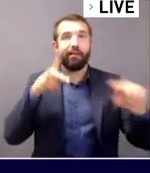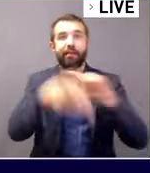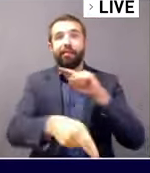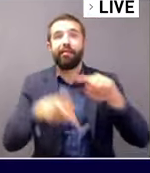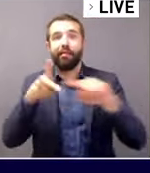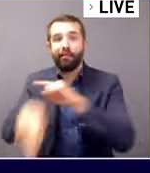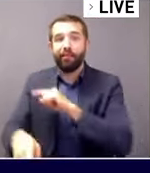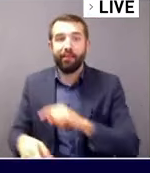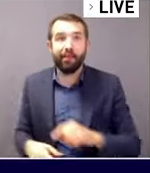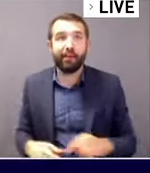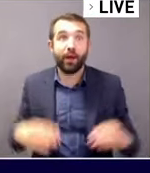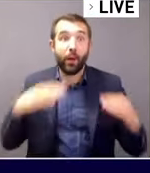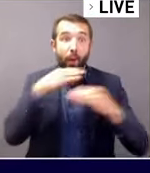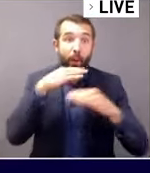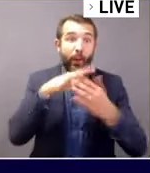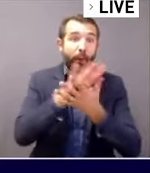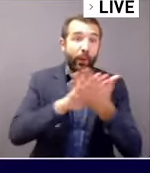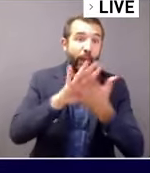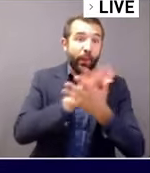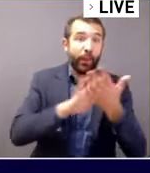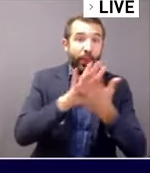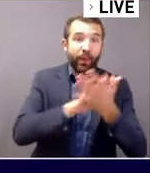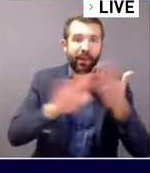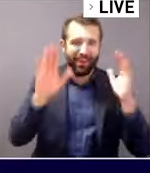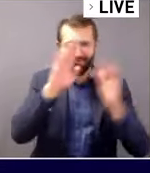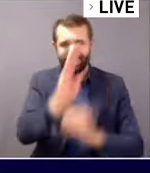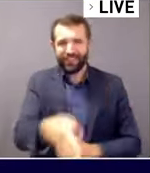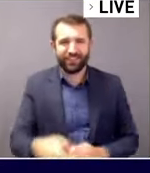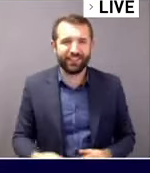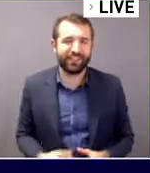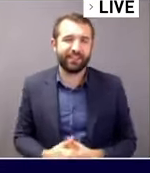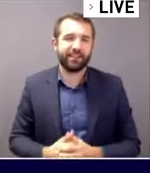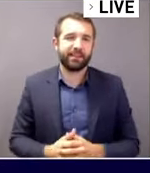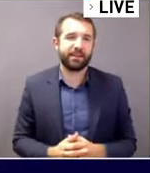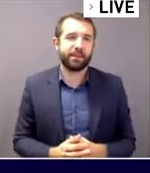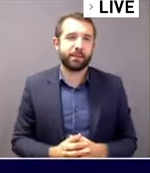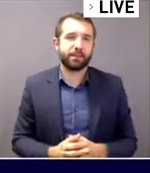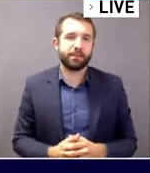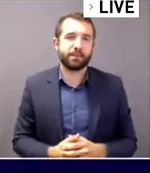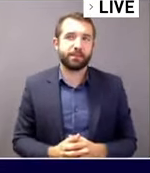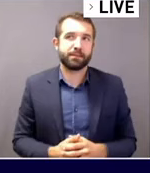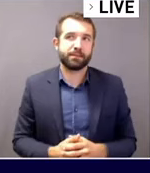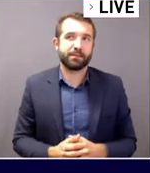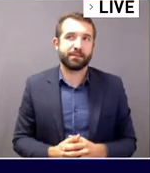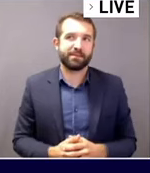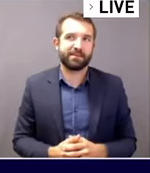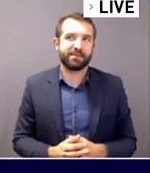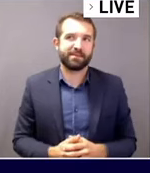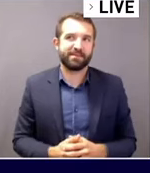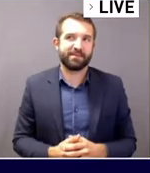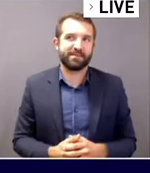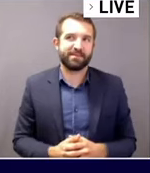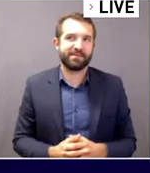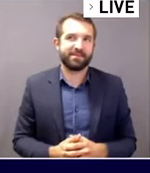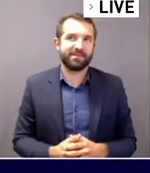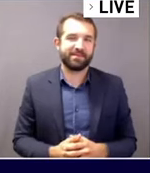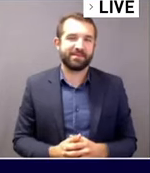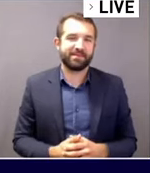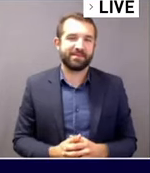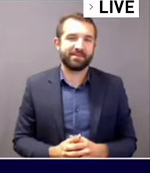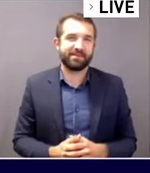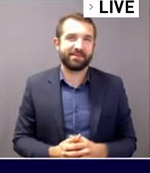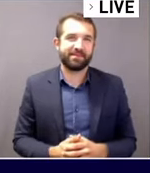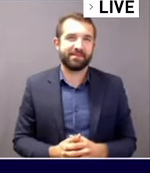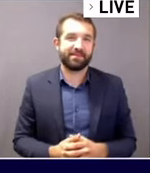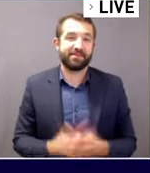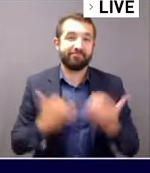a lie and hurt you. So with that, I'm gonna turn things over to our colleagues in the media today. And our